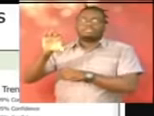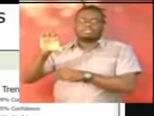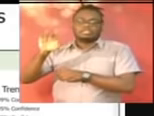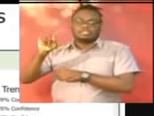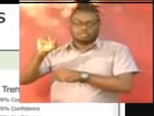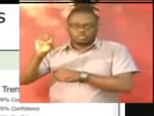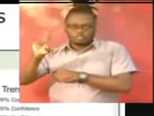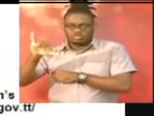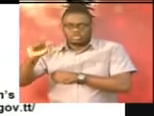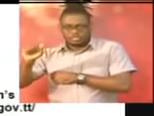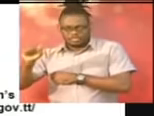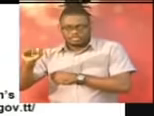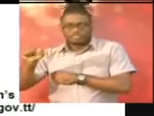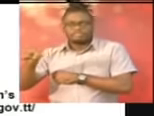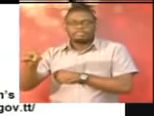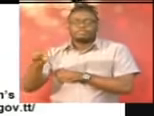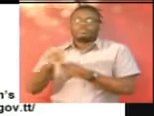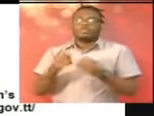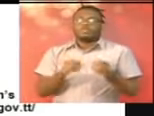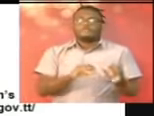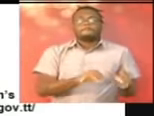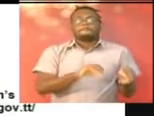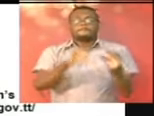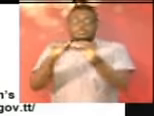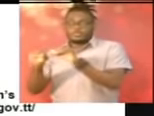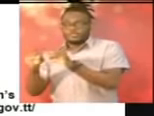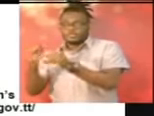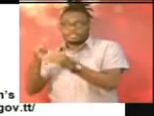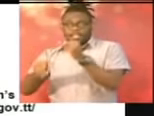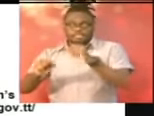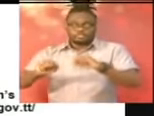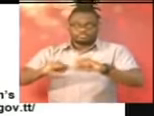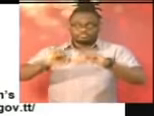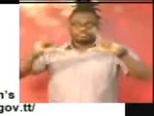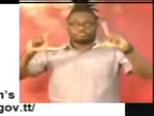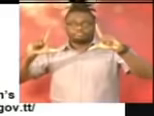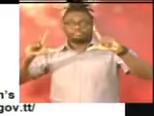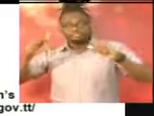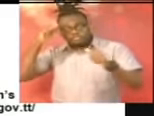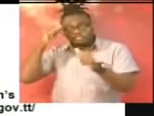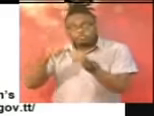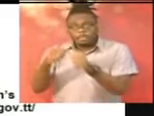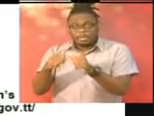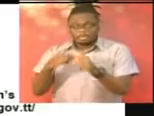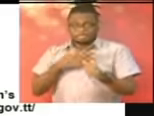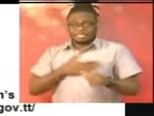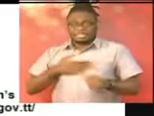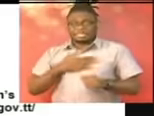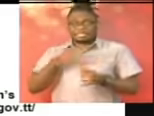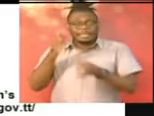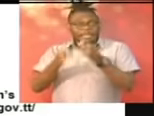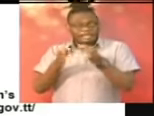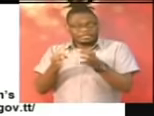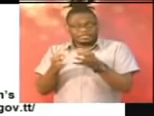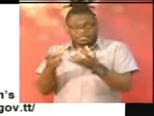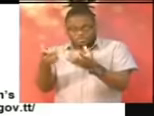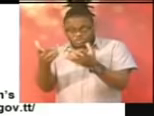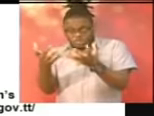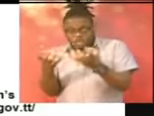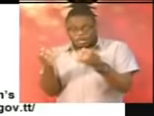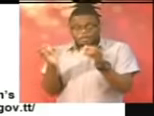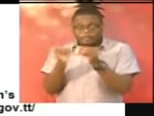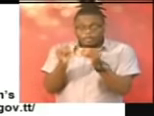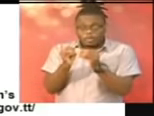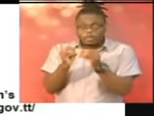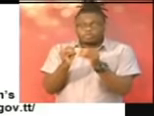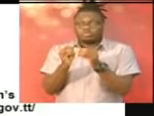As we move to the last slide now, I remind everyone that if you wish to access credible COVID-19 information, please feel